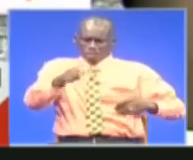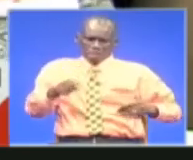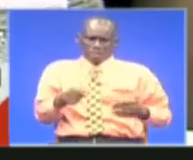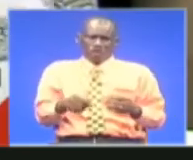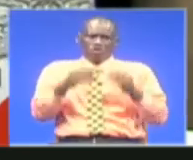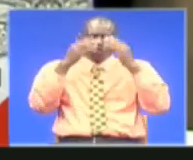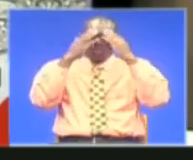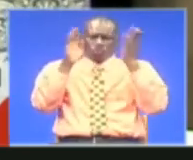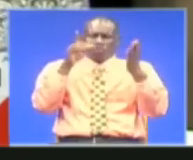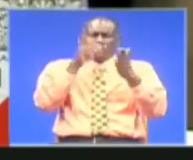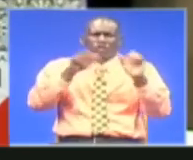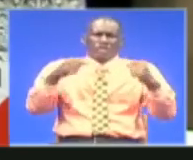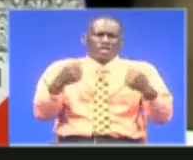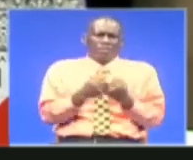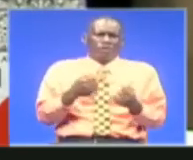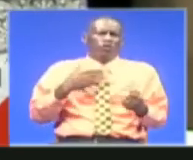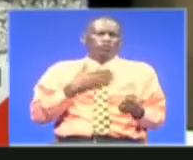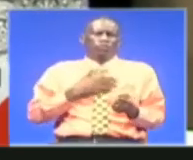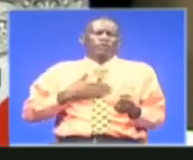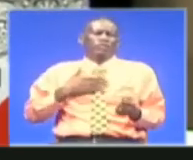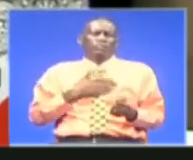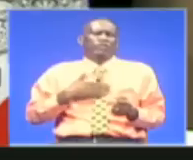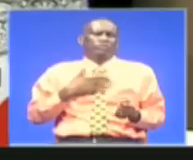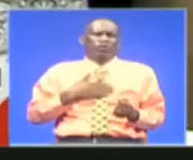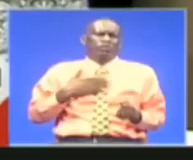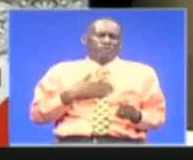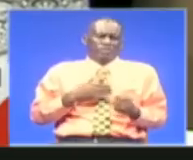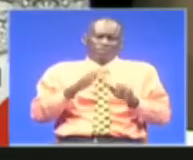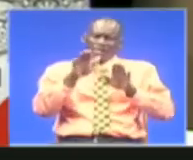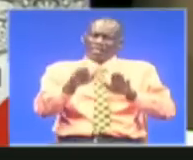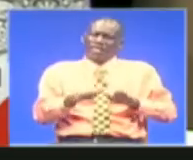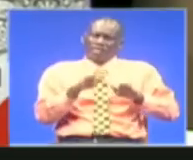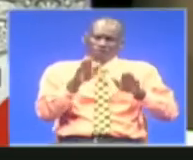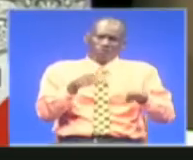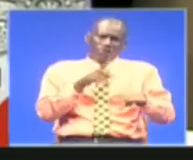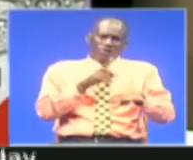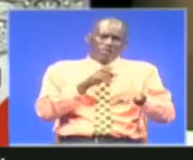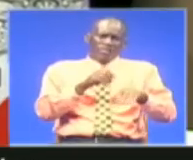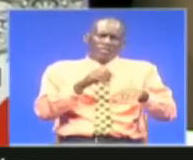know what could happen. So please, please do exercise caution during this